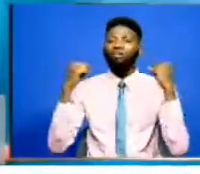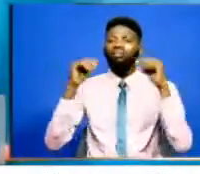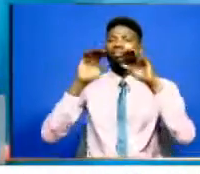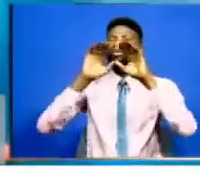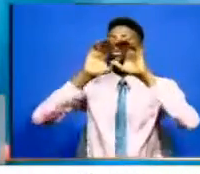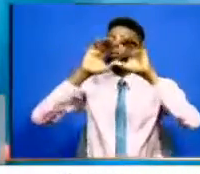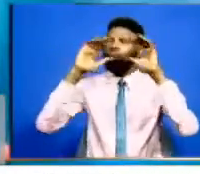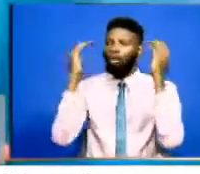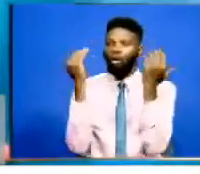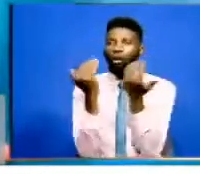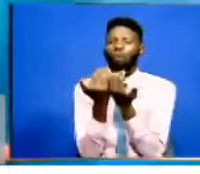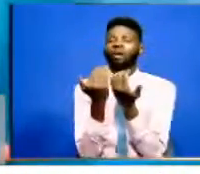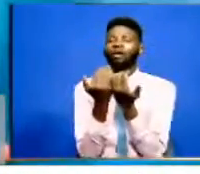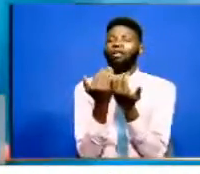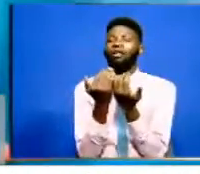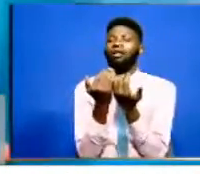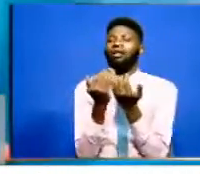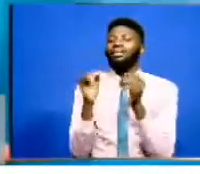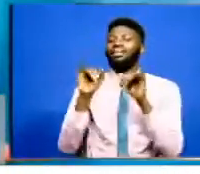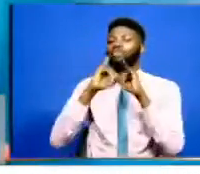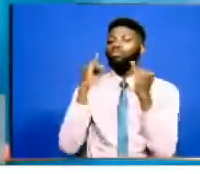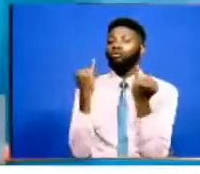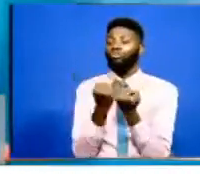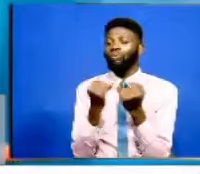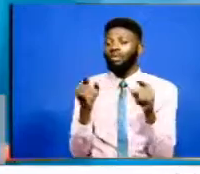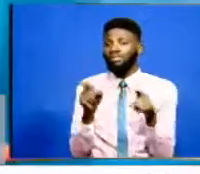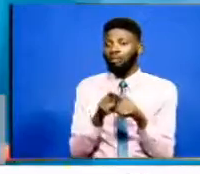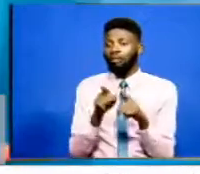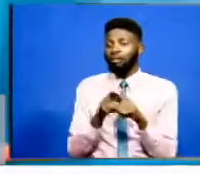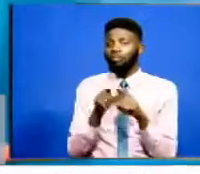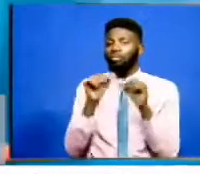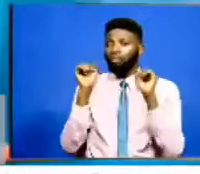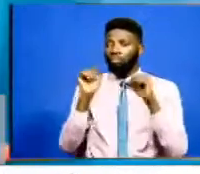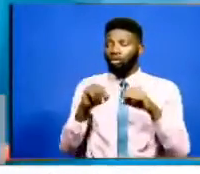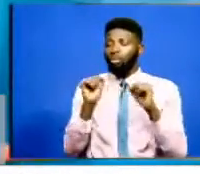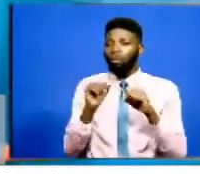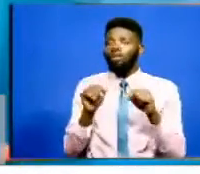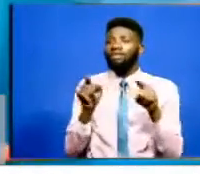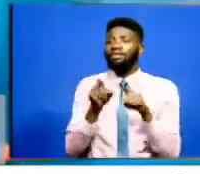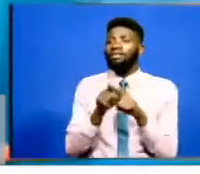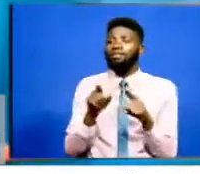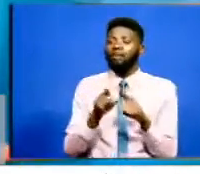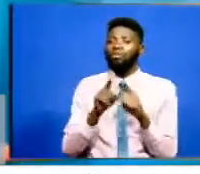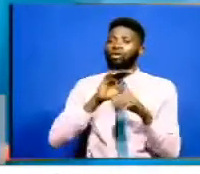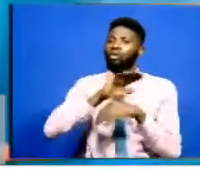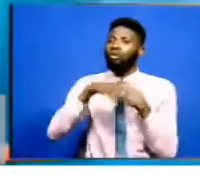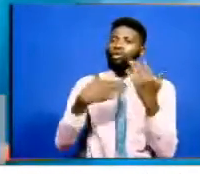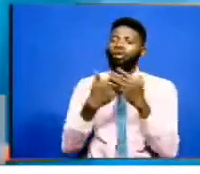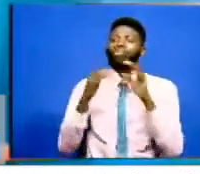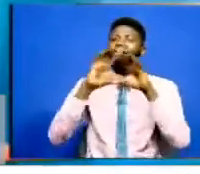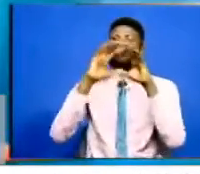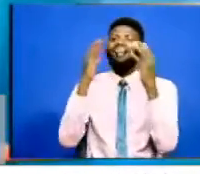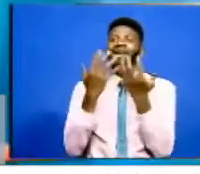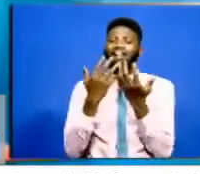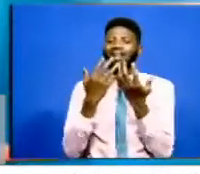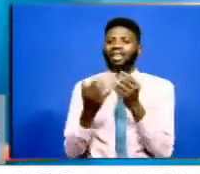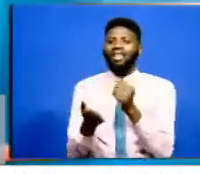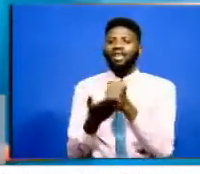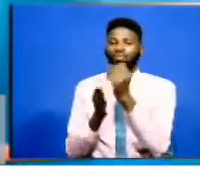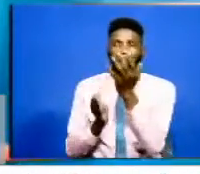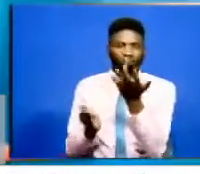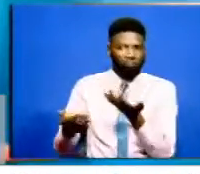global institution, and being able to rally the world around this cause. It's a pride.